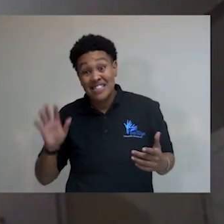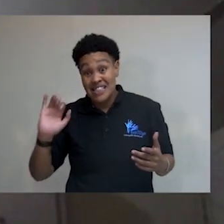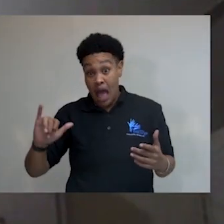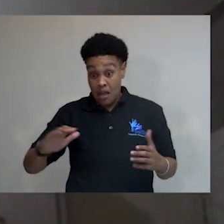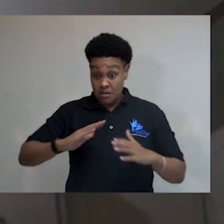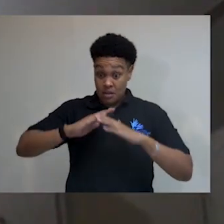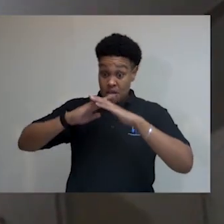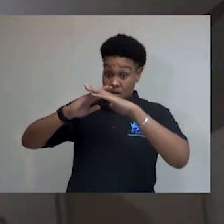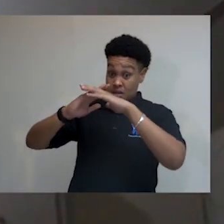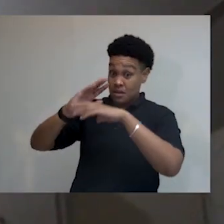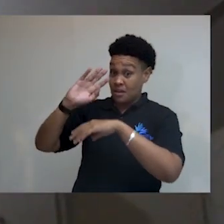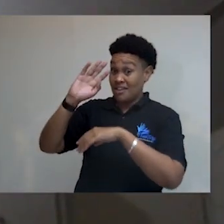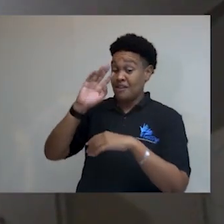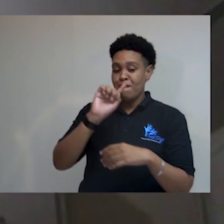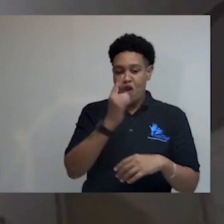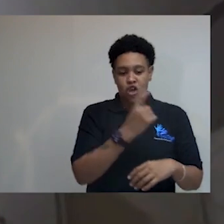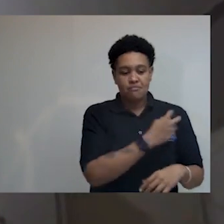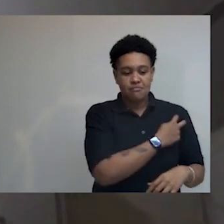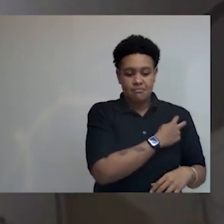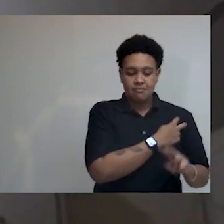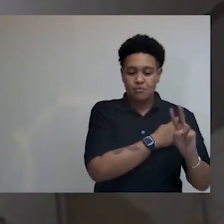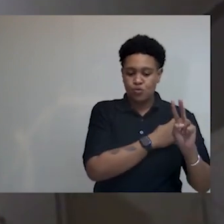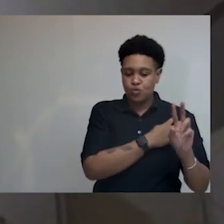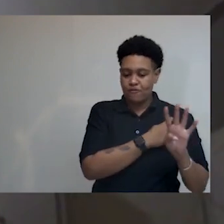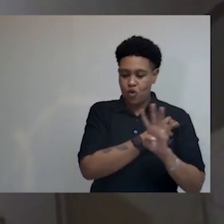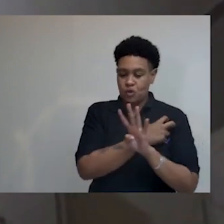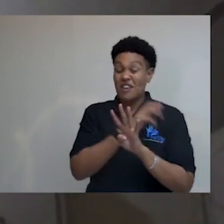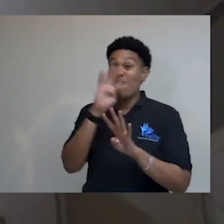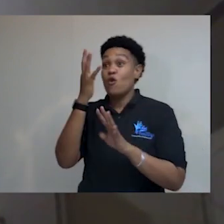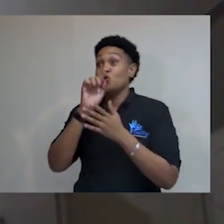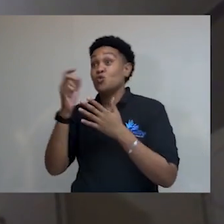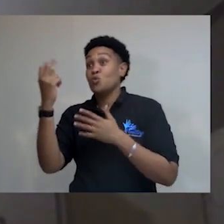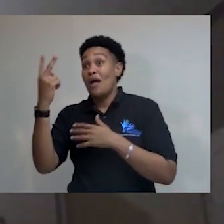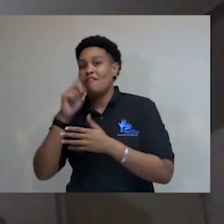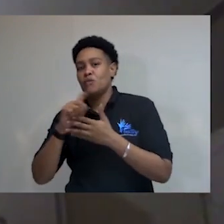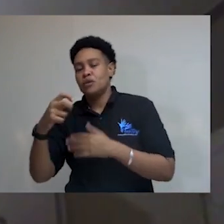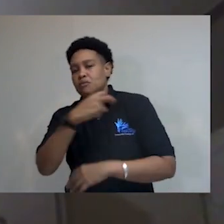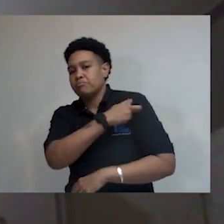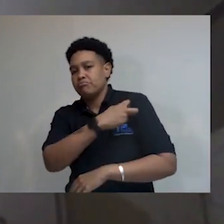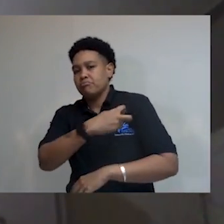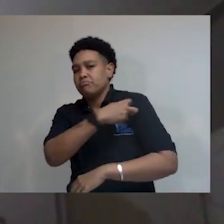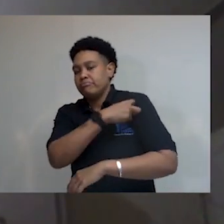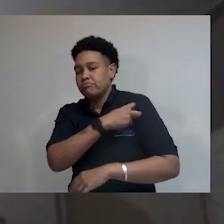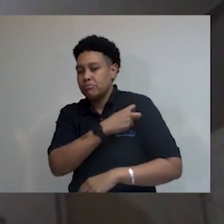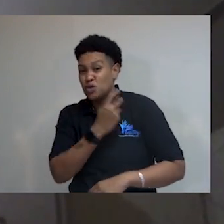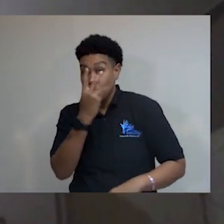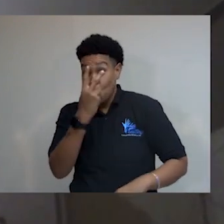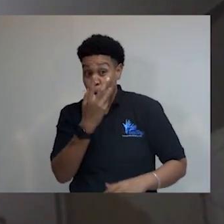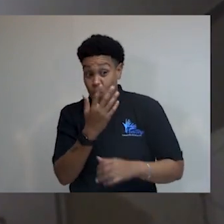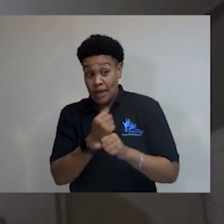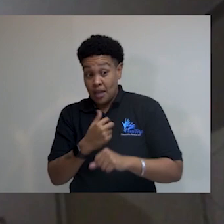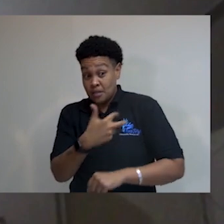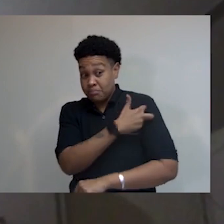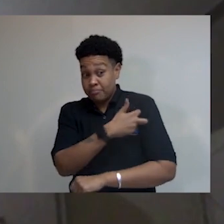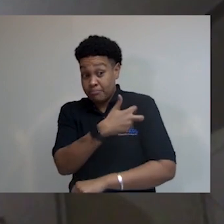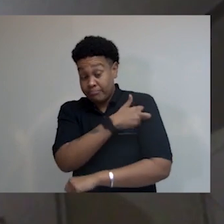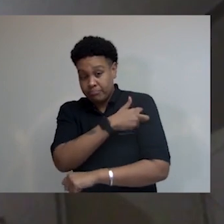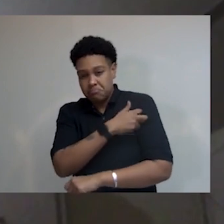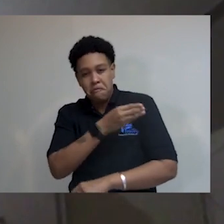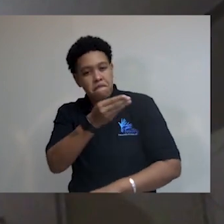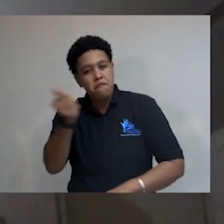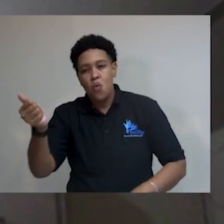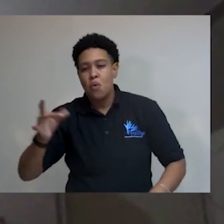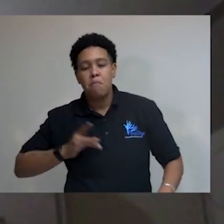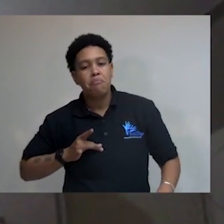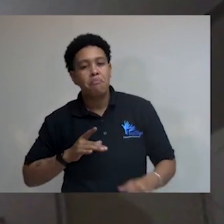good, because among the persons who have 2 doses, very few of them got the